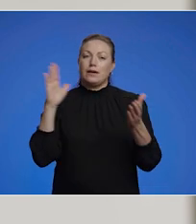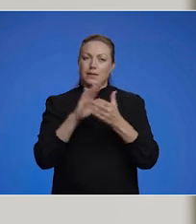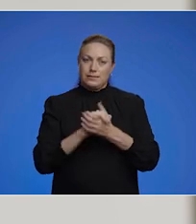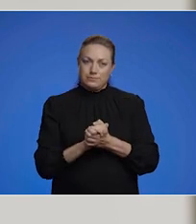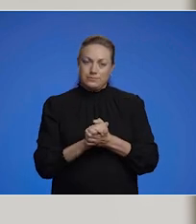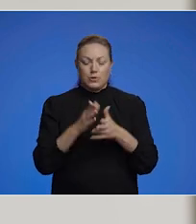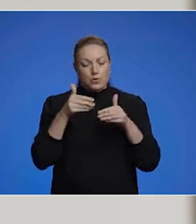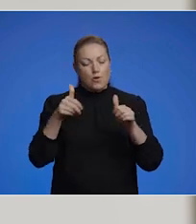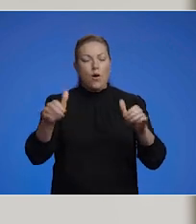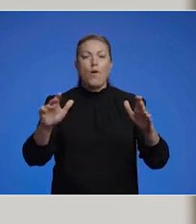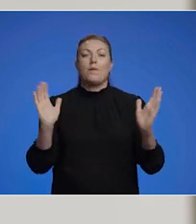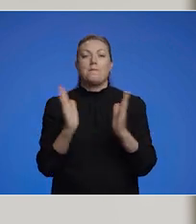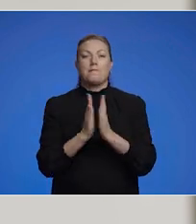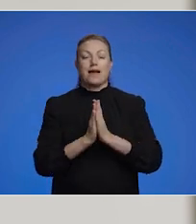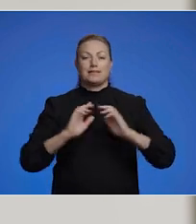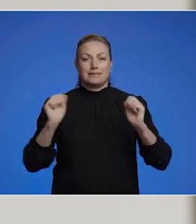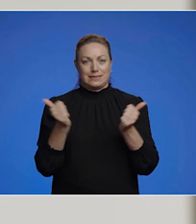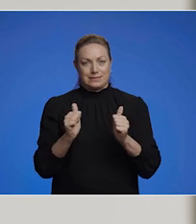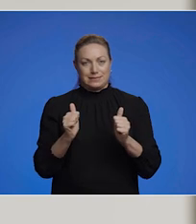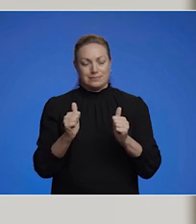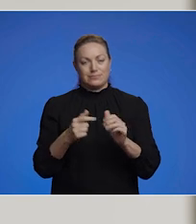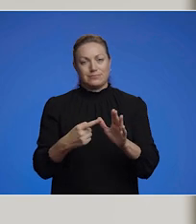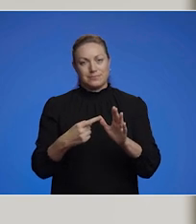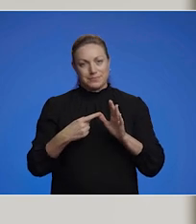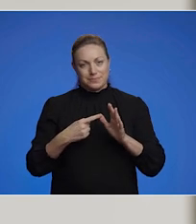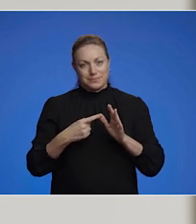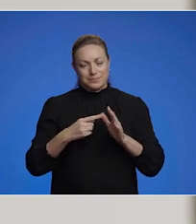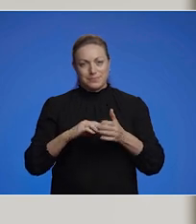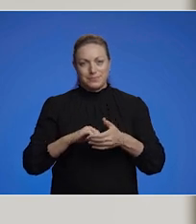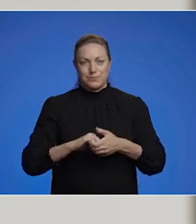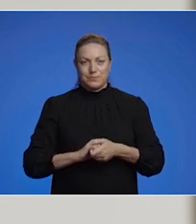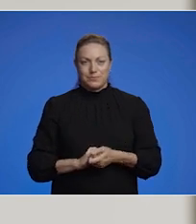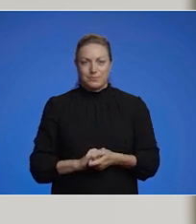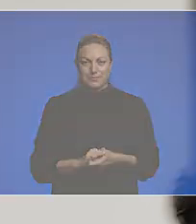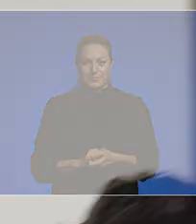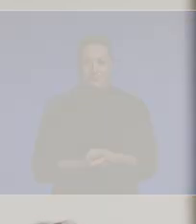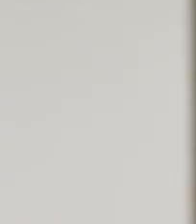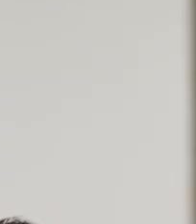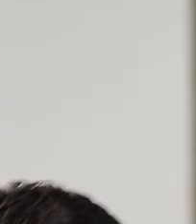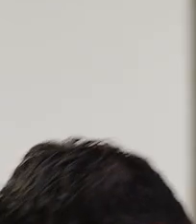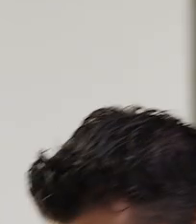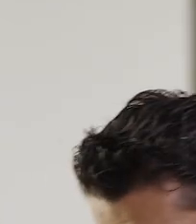Amen. Go forth. The Mass is ended. Thanks be to God.